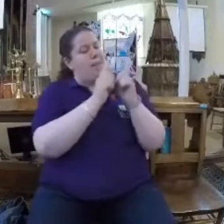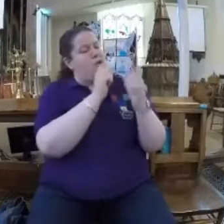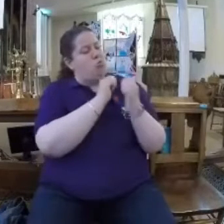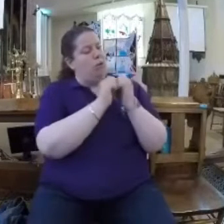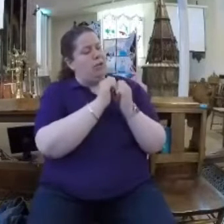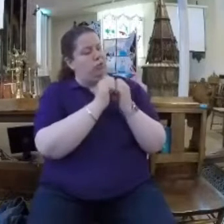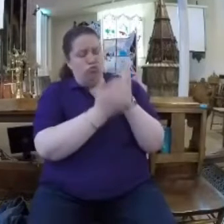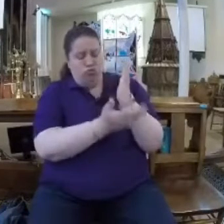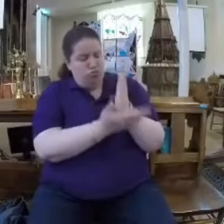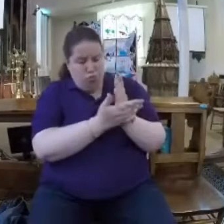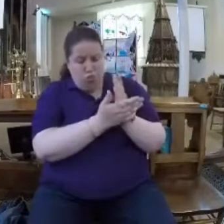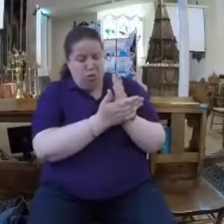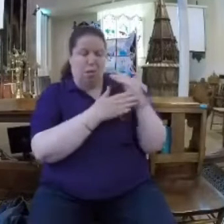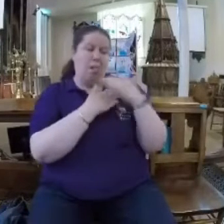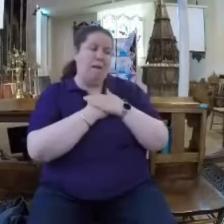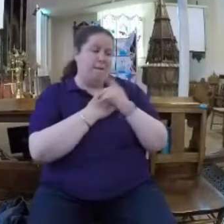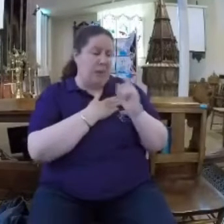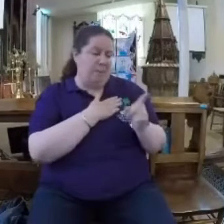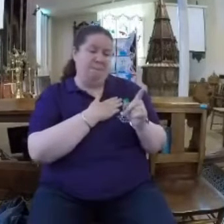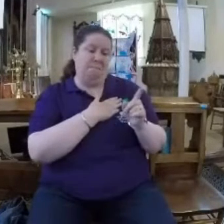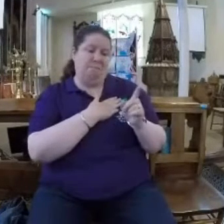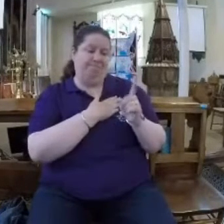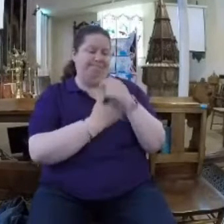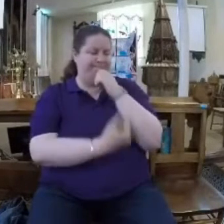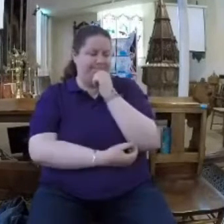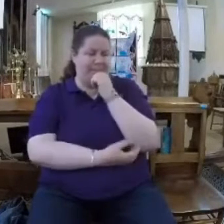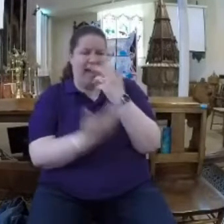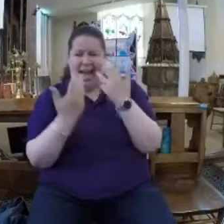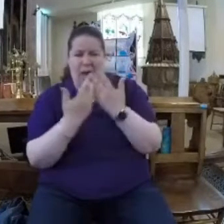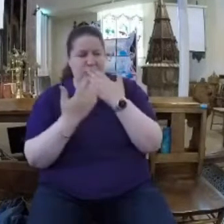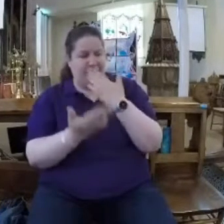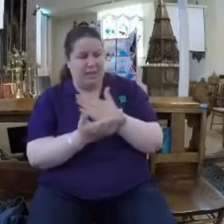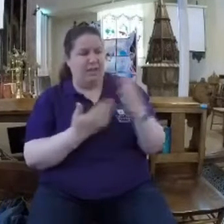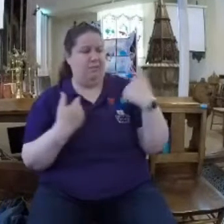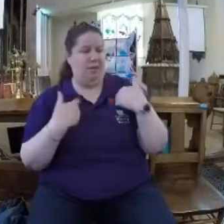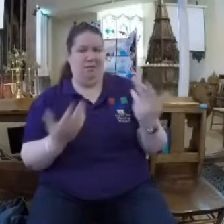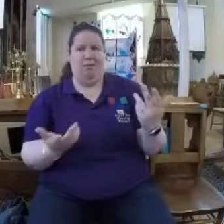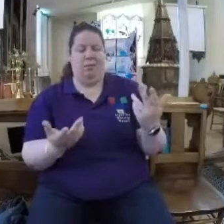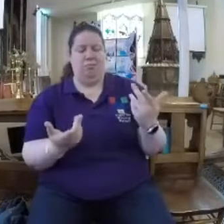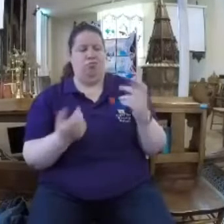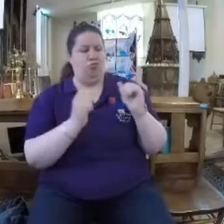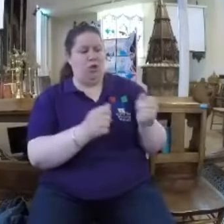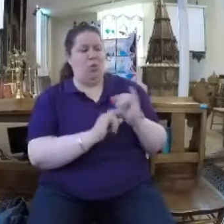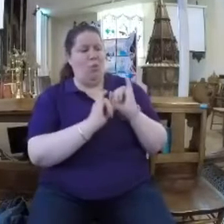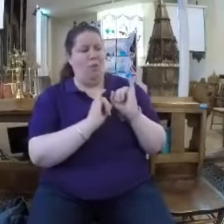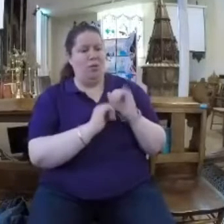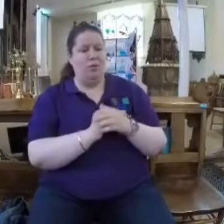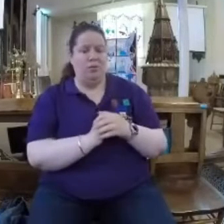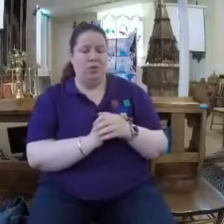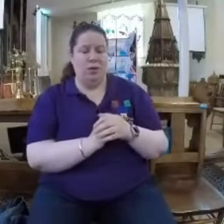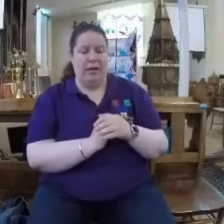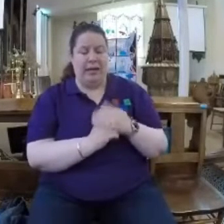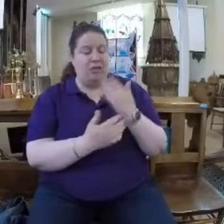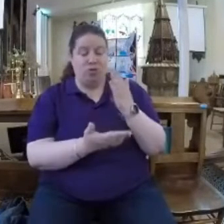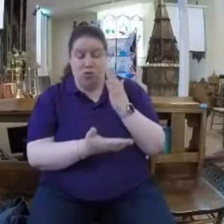situation. How can he have forgiven me in such a loving way after all of the awful things that I've done? And Jacob never fully accepted